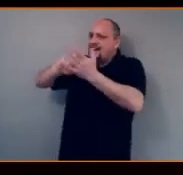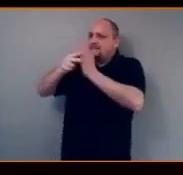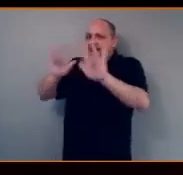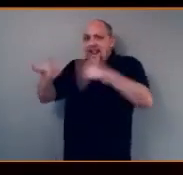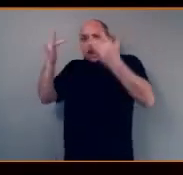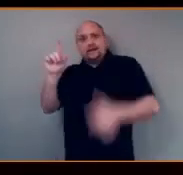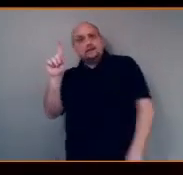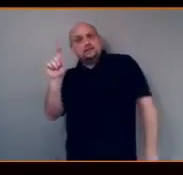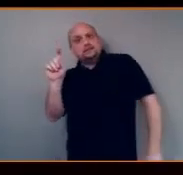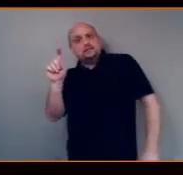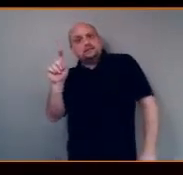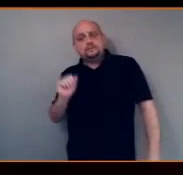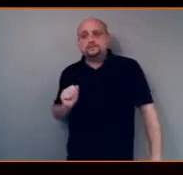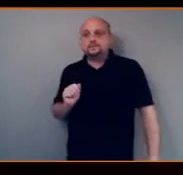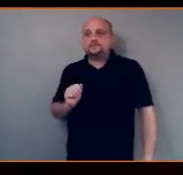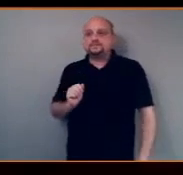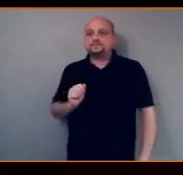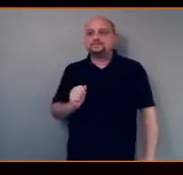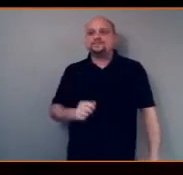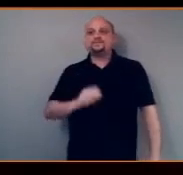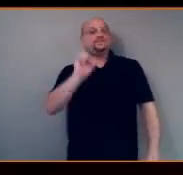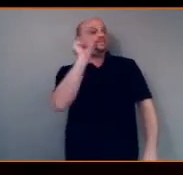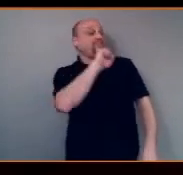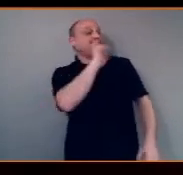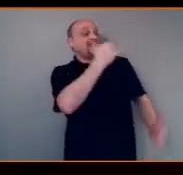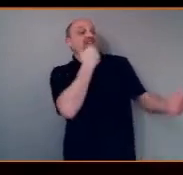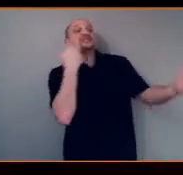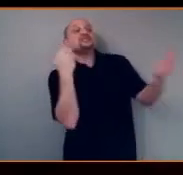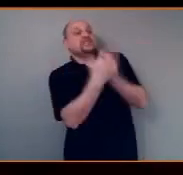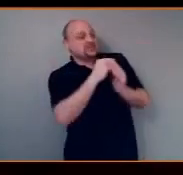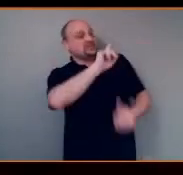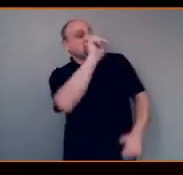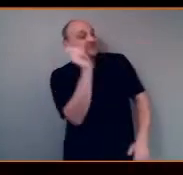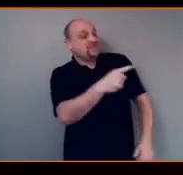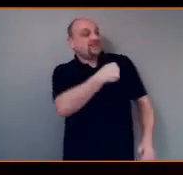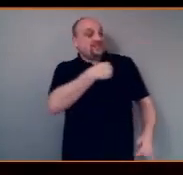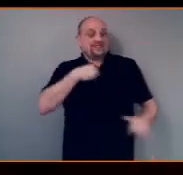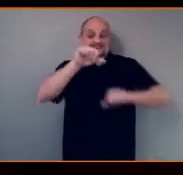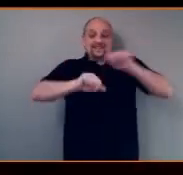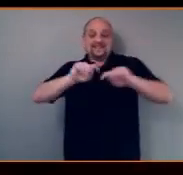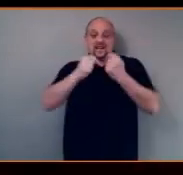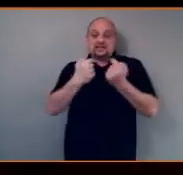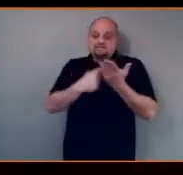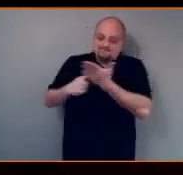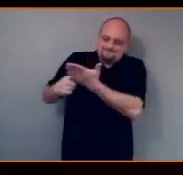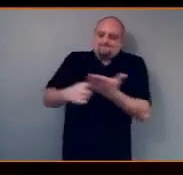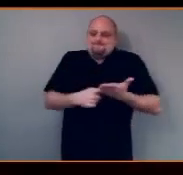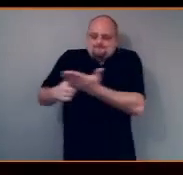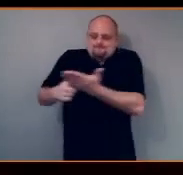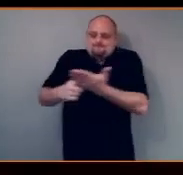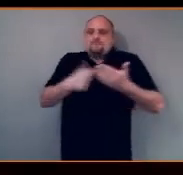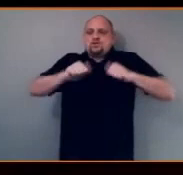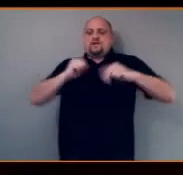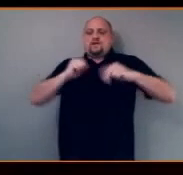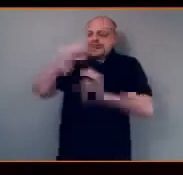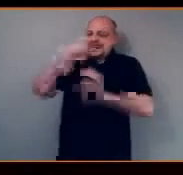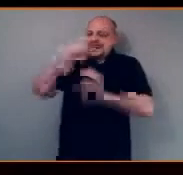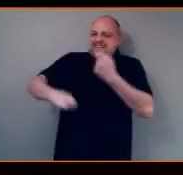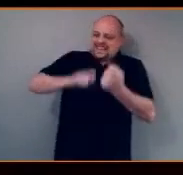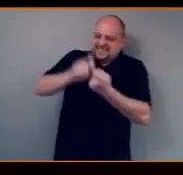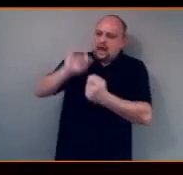That's a great question. Yeah. And something that the science team has been talking a lot about, trying to figure out exactly what those rocks are and what they